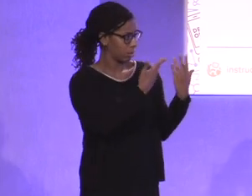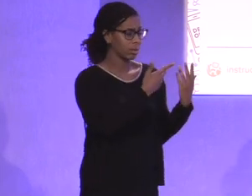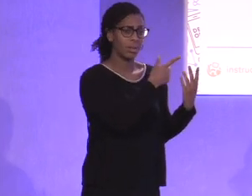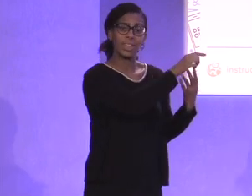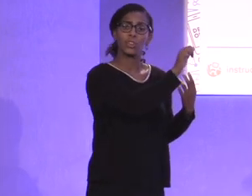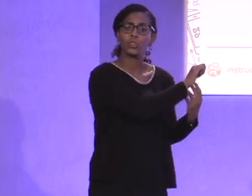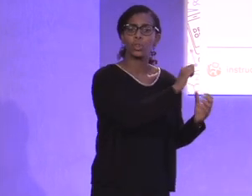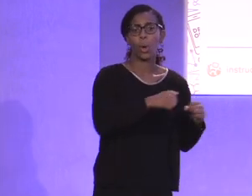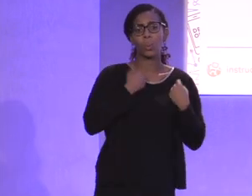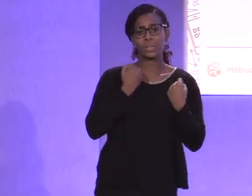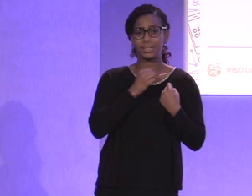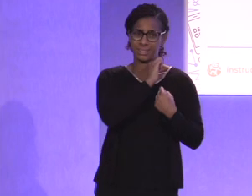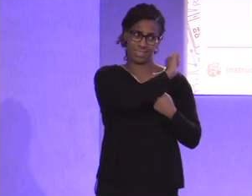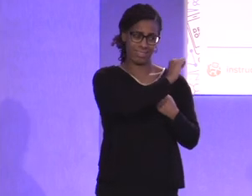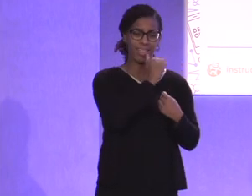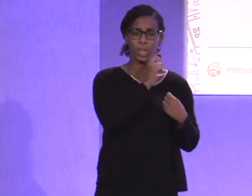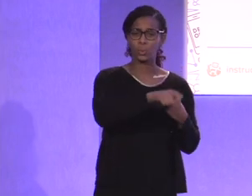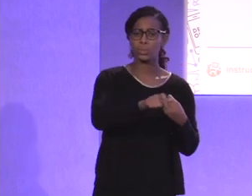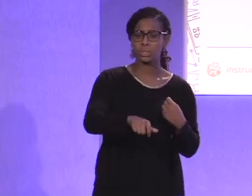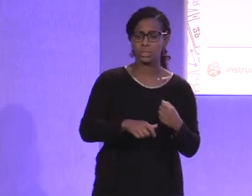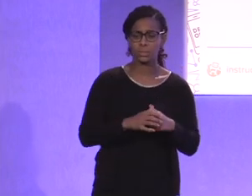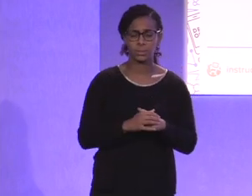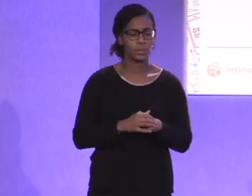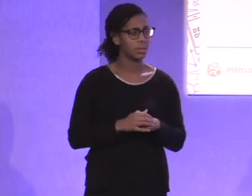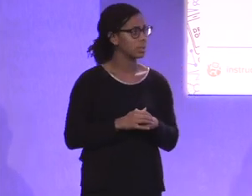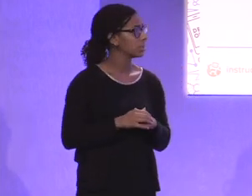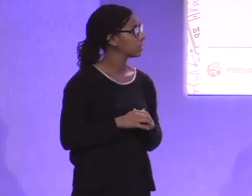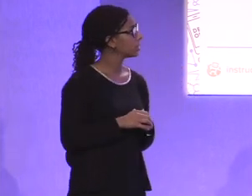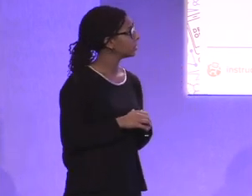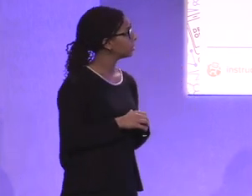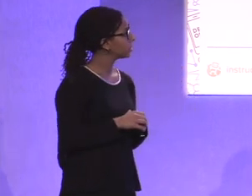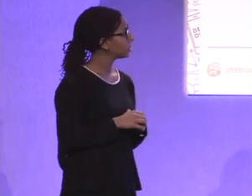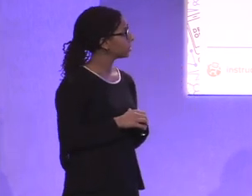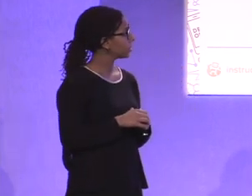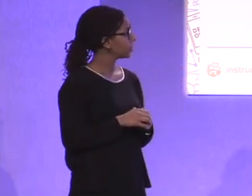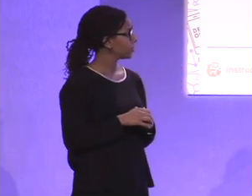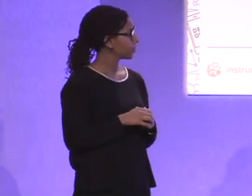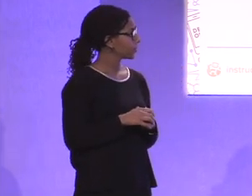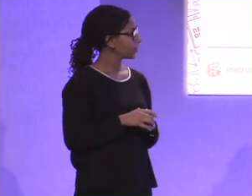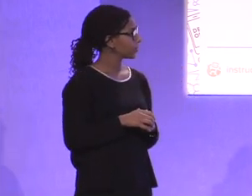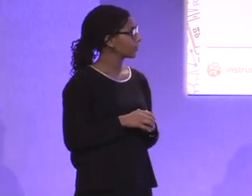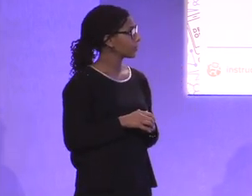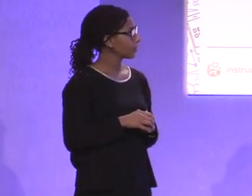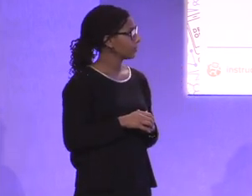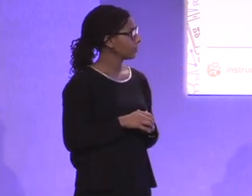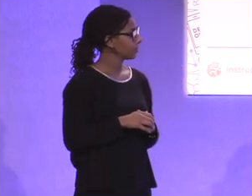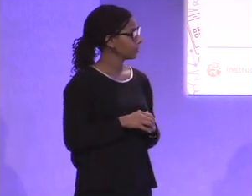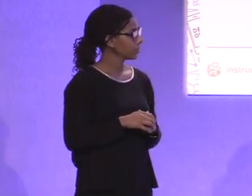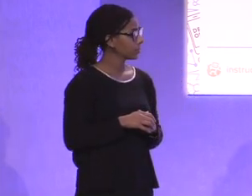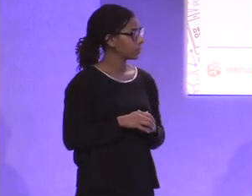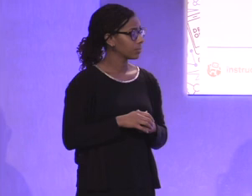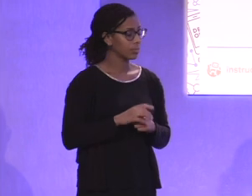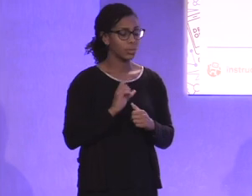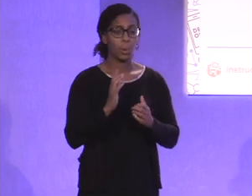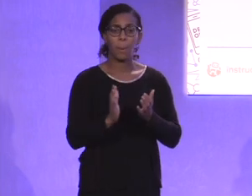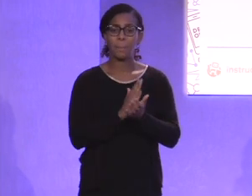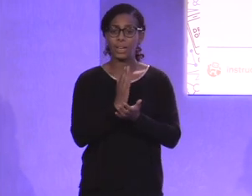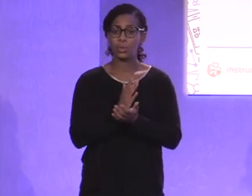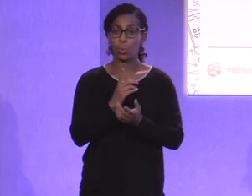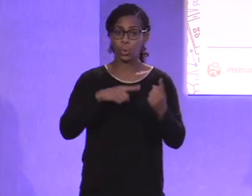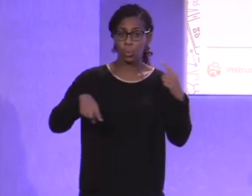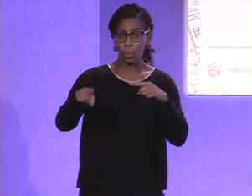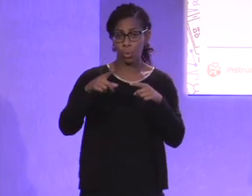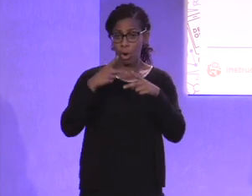So I would say make sure that you are taking care of your own